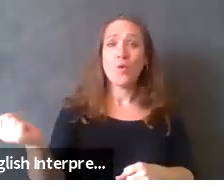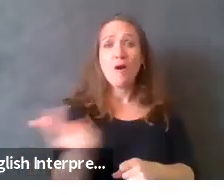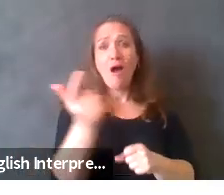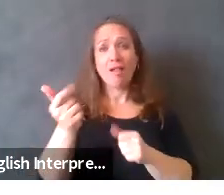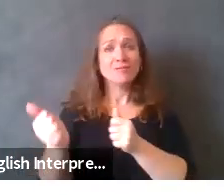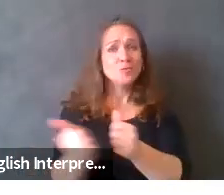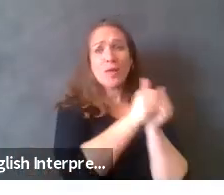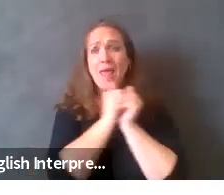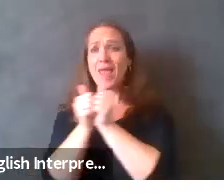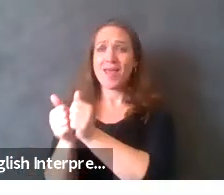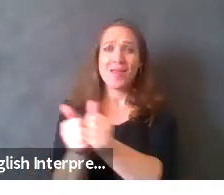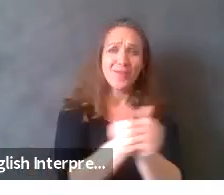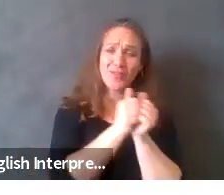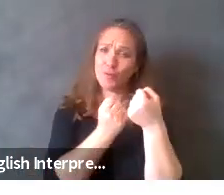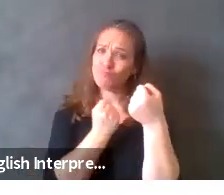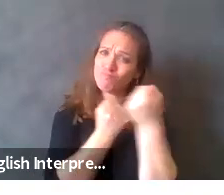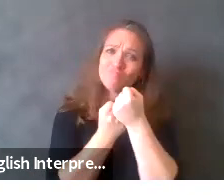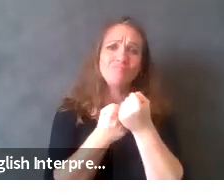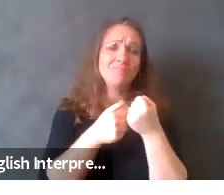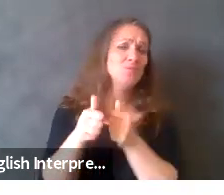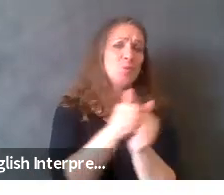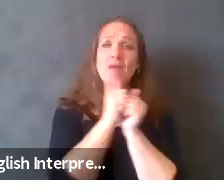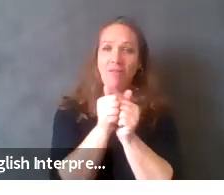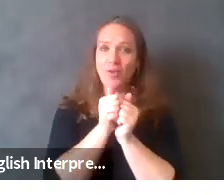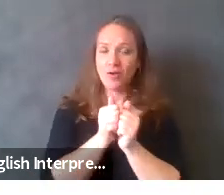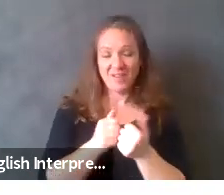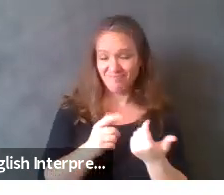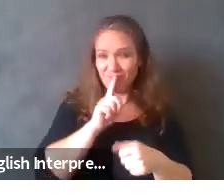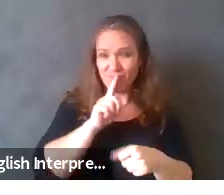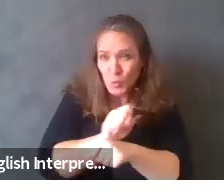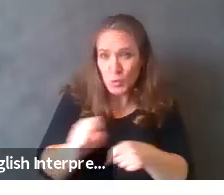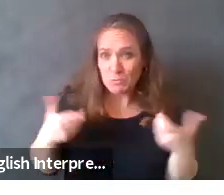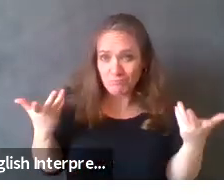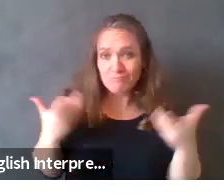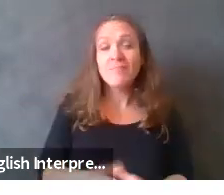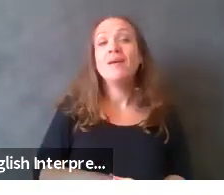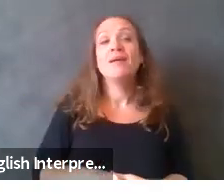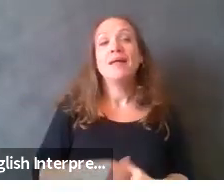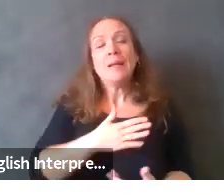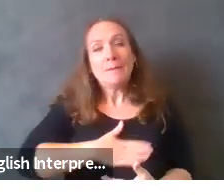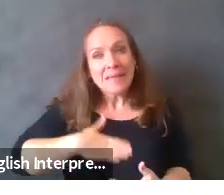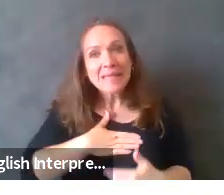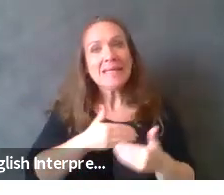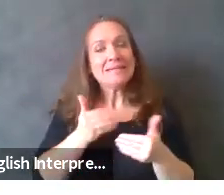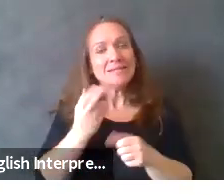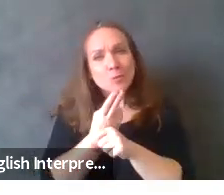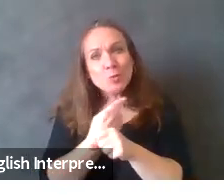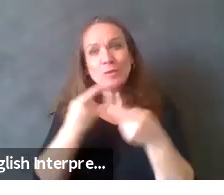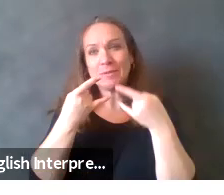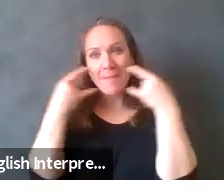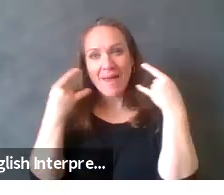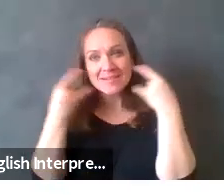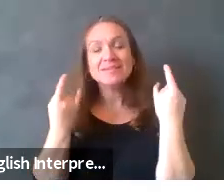We are all in this together. Please wear a face covering,